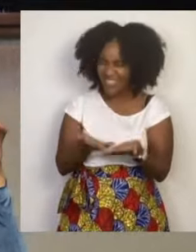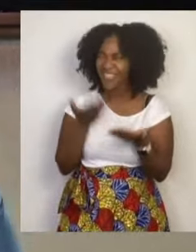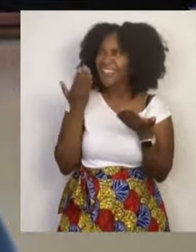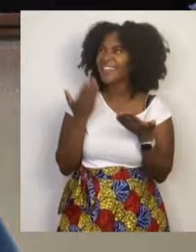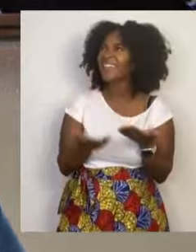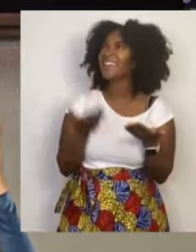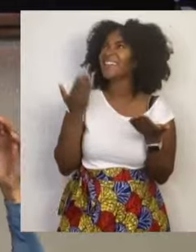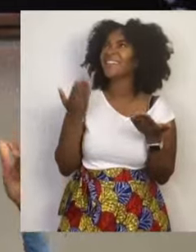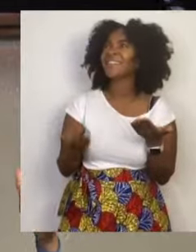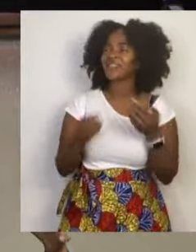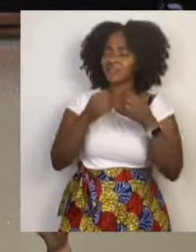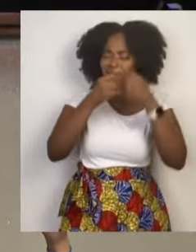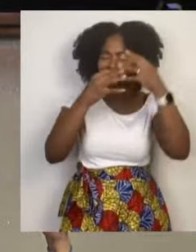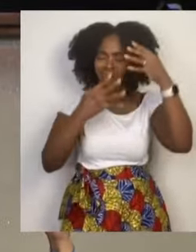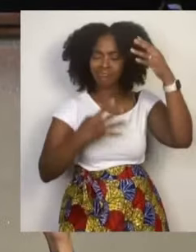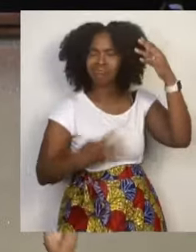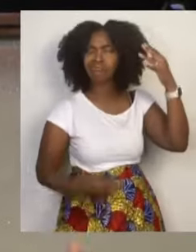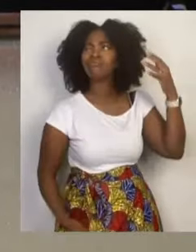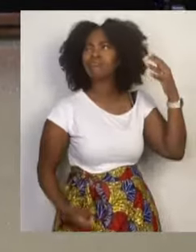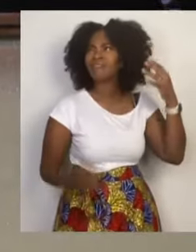things that